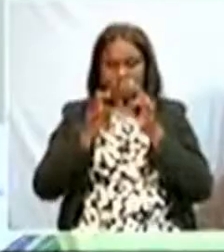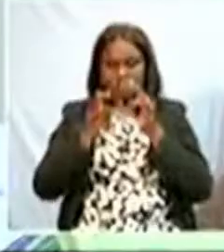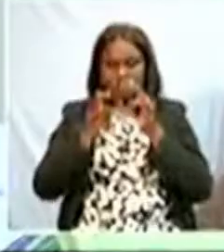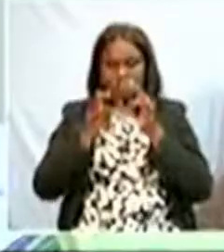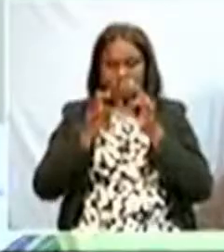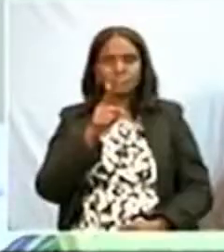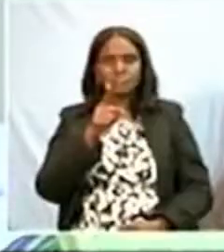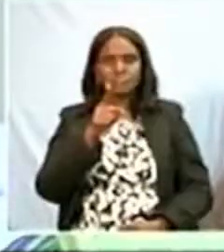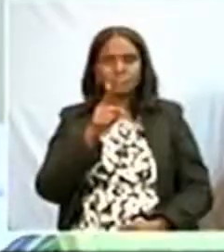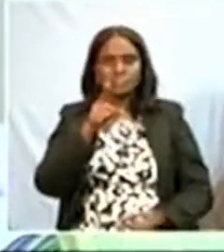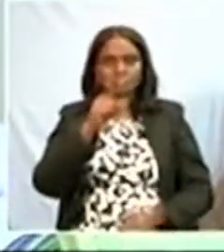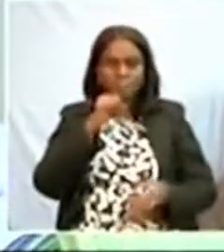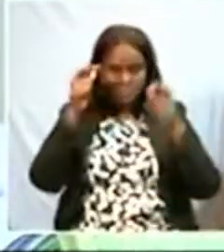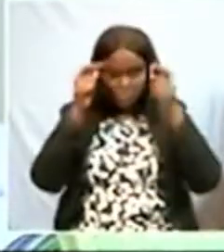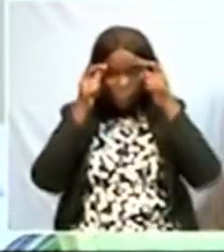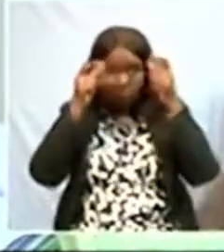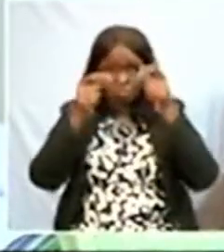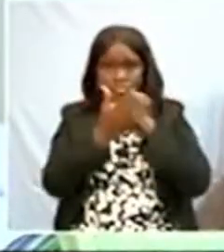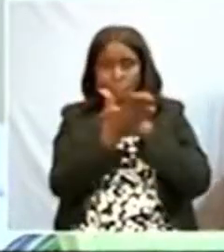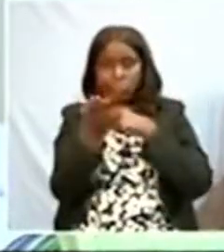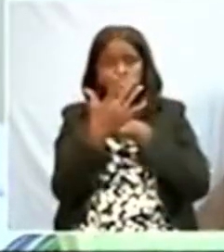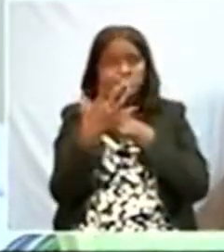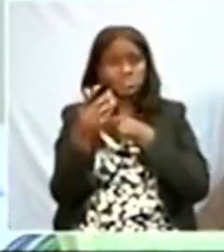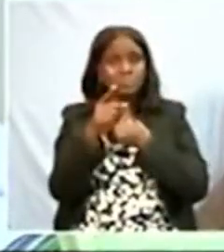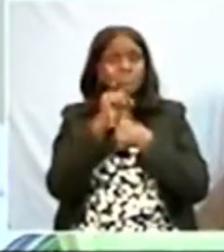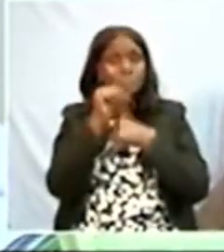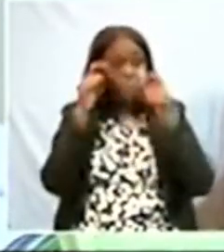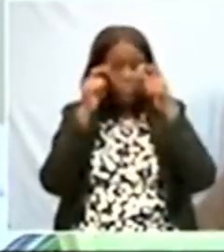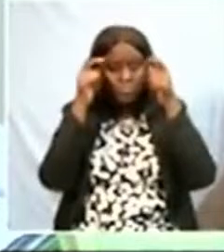no, don't hand over these things.